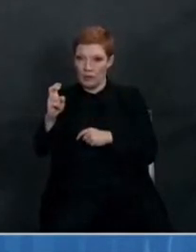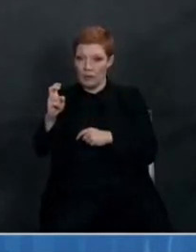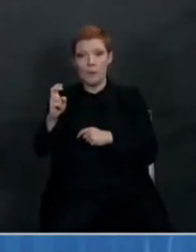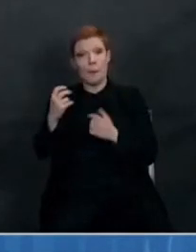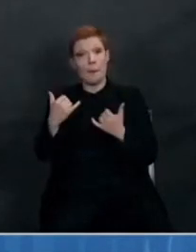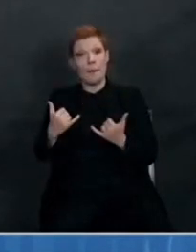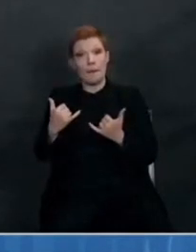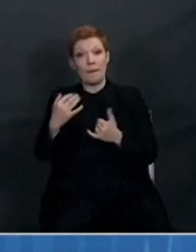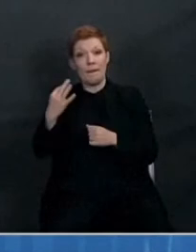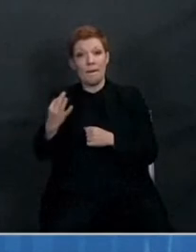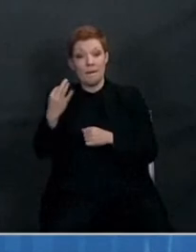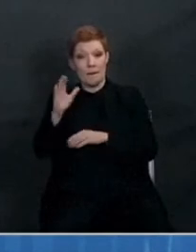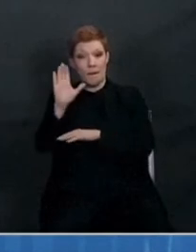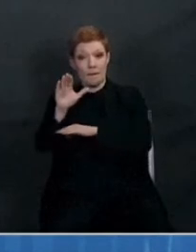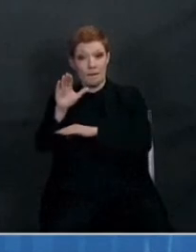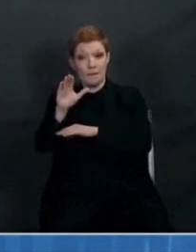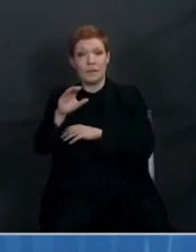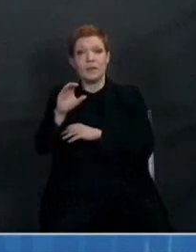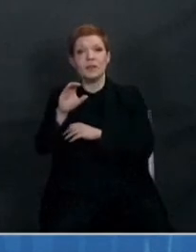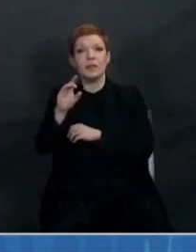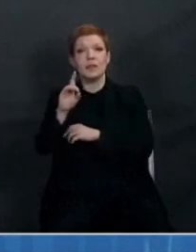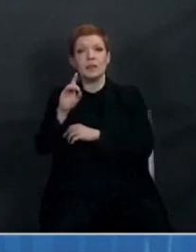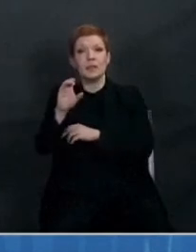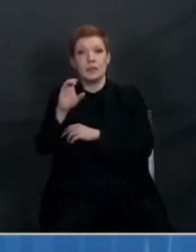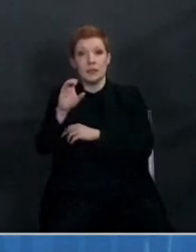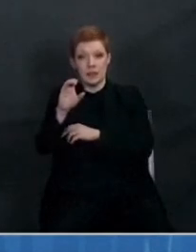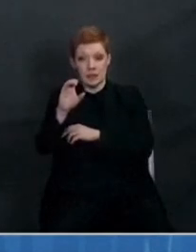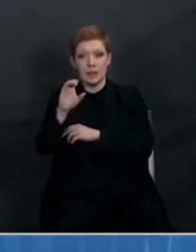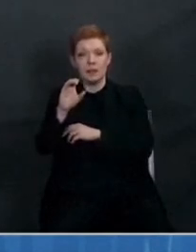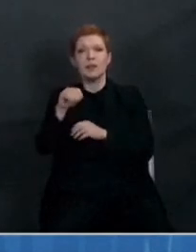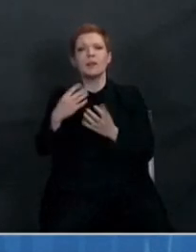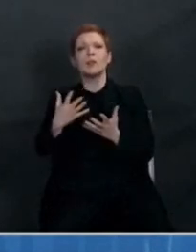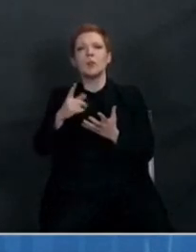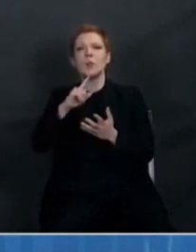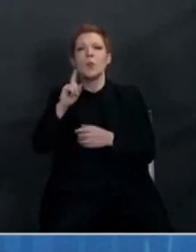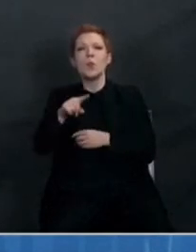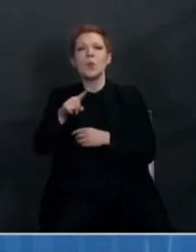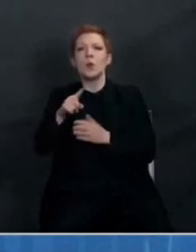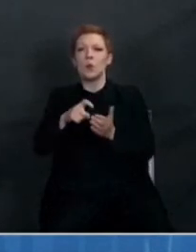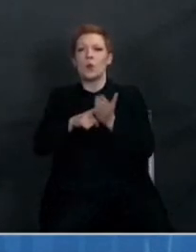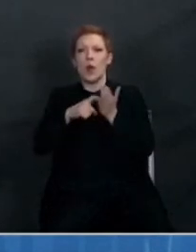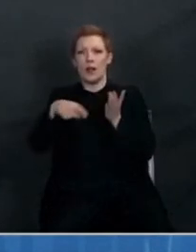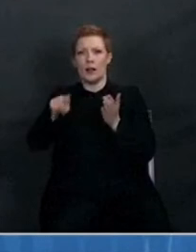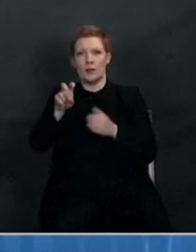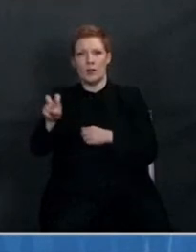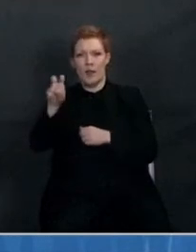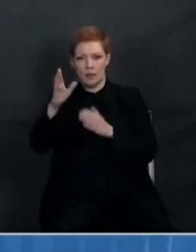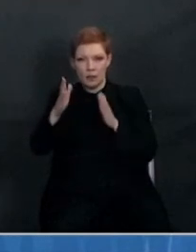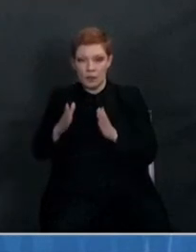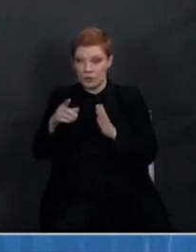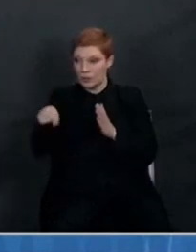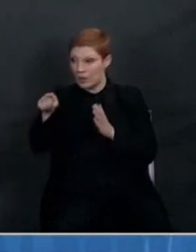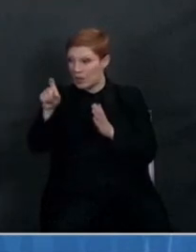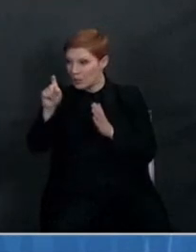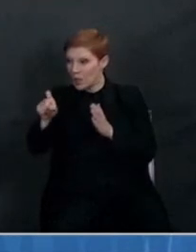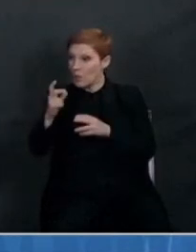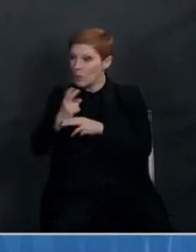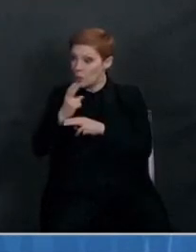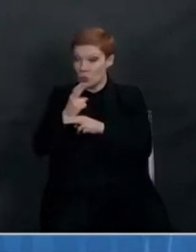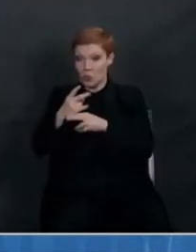afternoon, the CDC issued an order requiring travelers to wear masks when utilizing public modes of